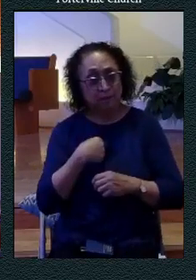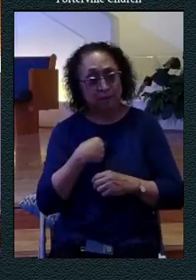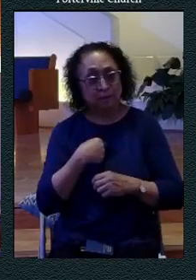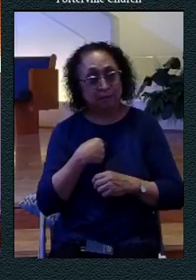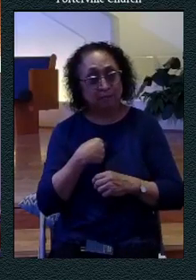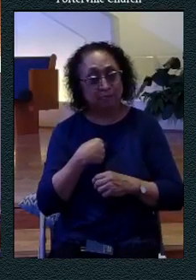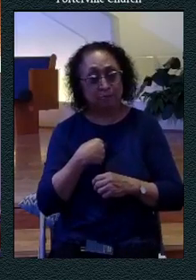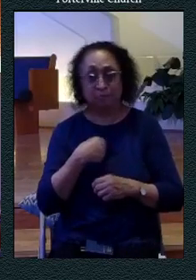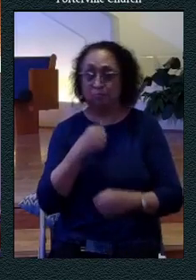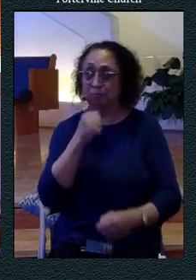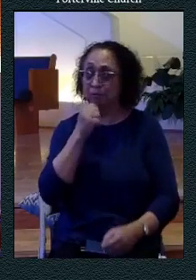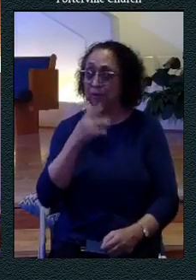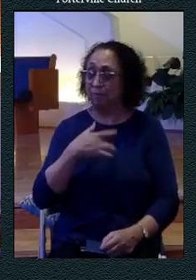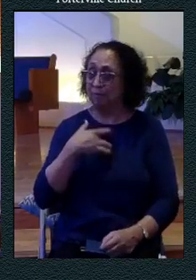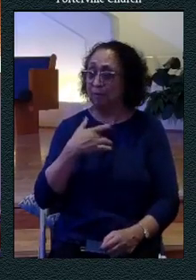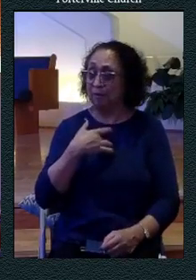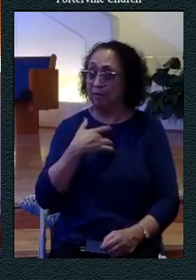not so